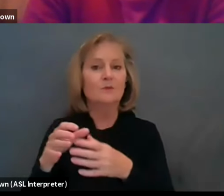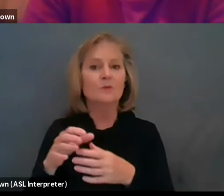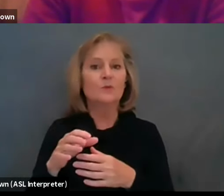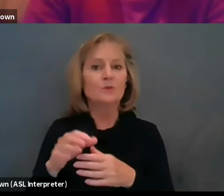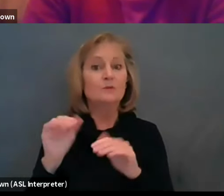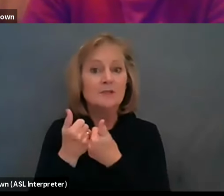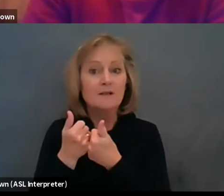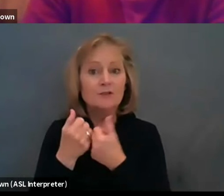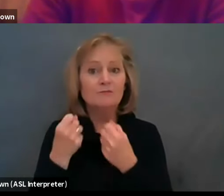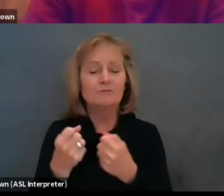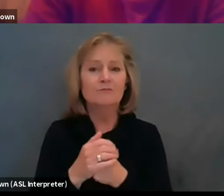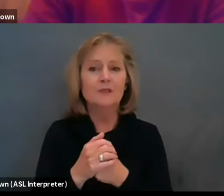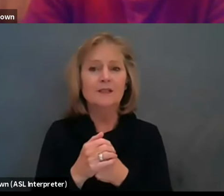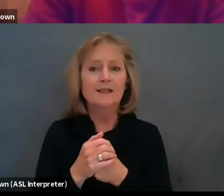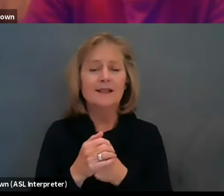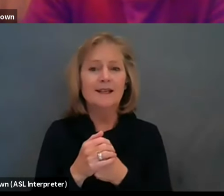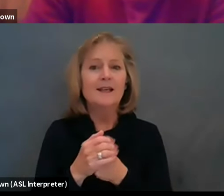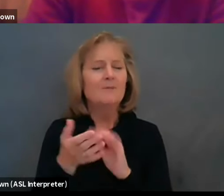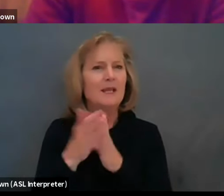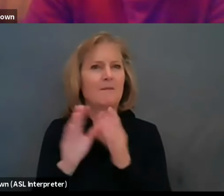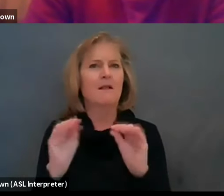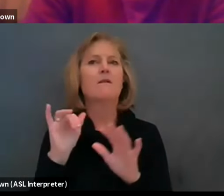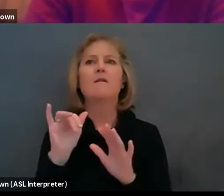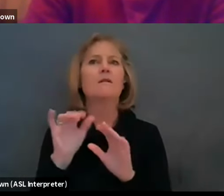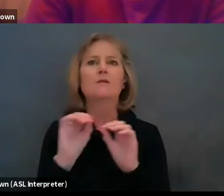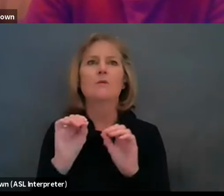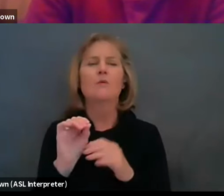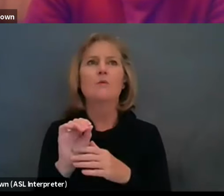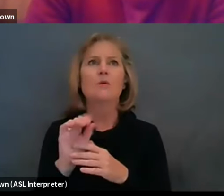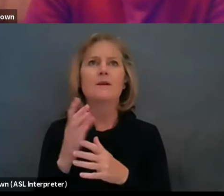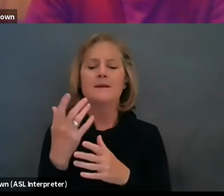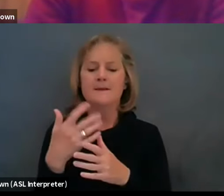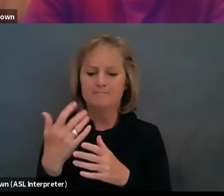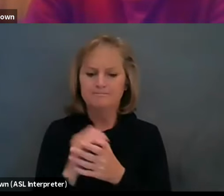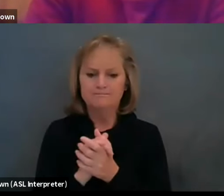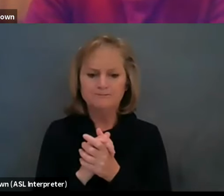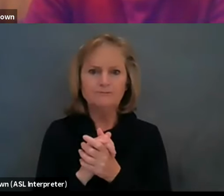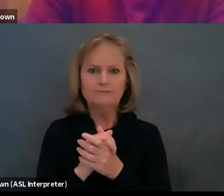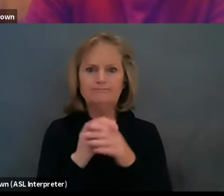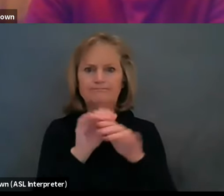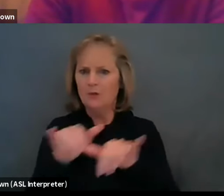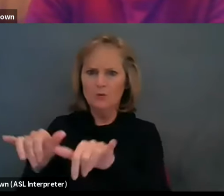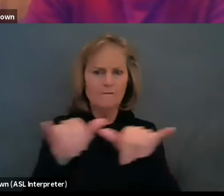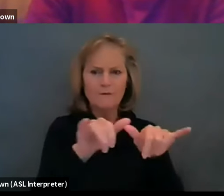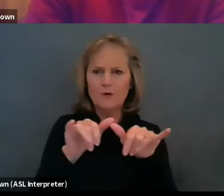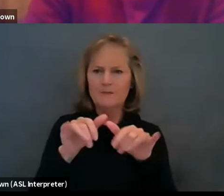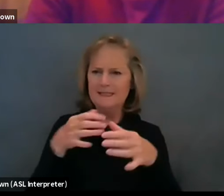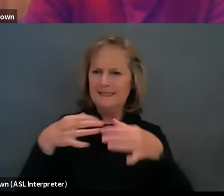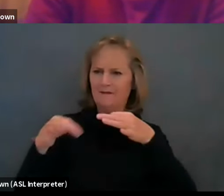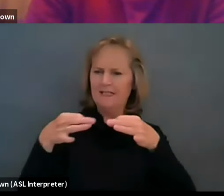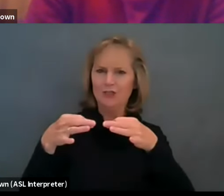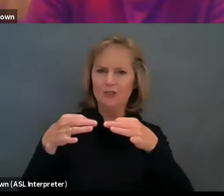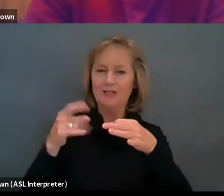very challenging, and it became clear that there was no uniform definition even